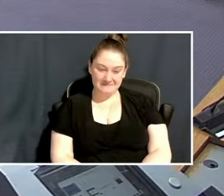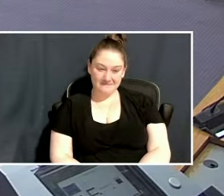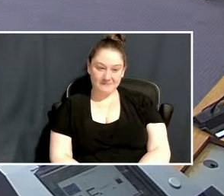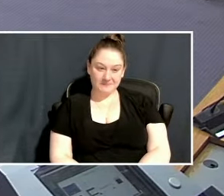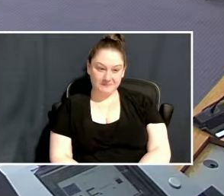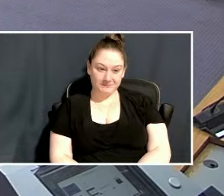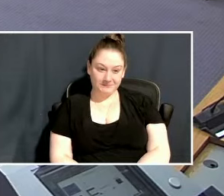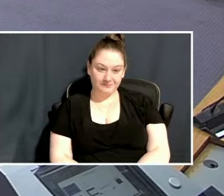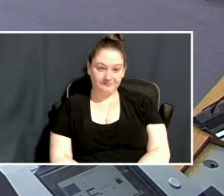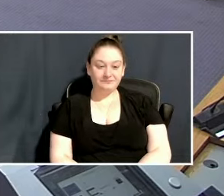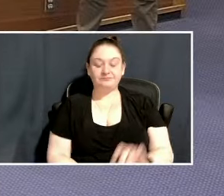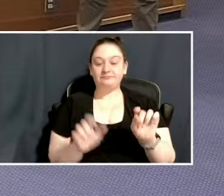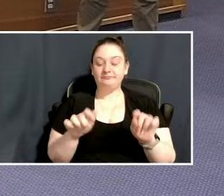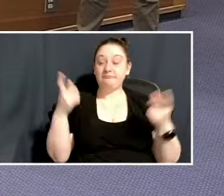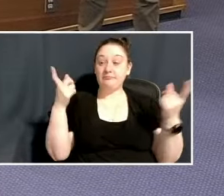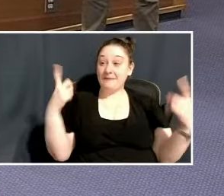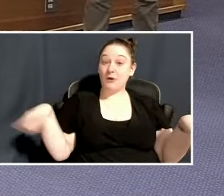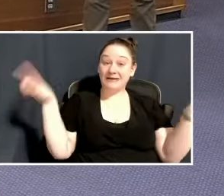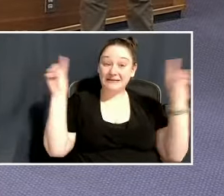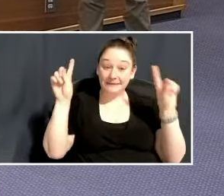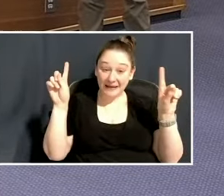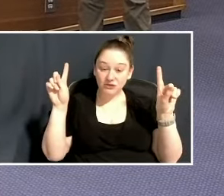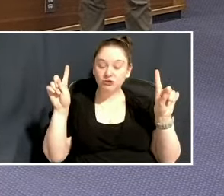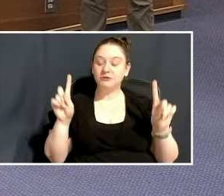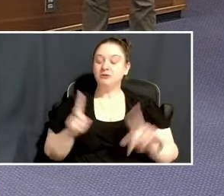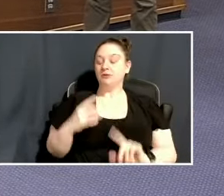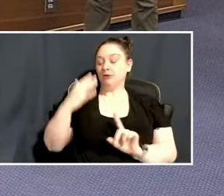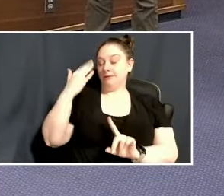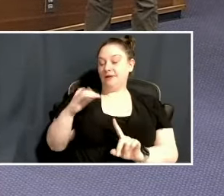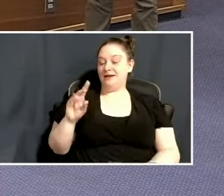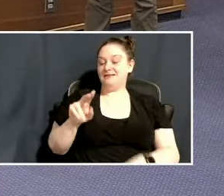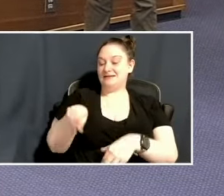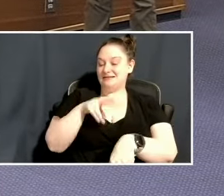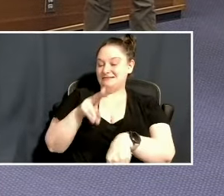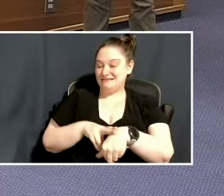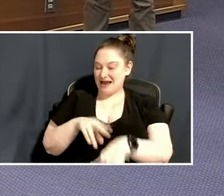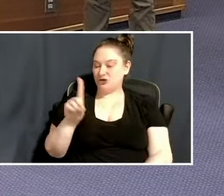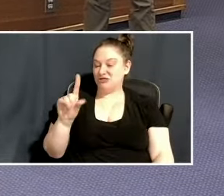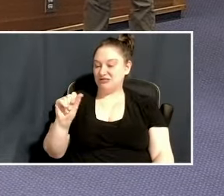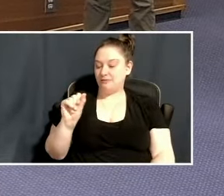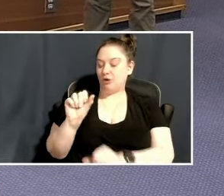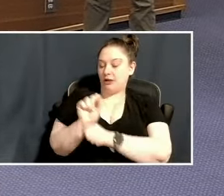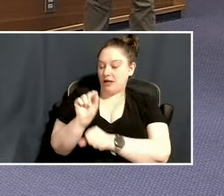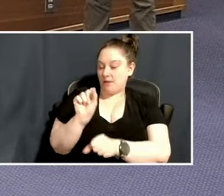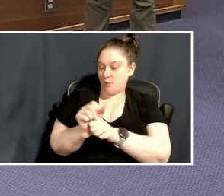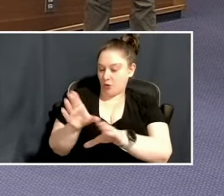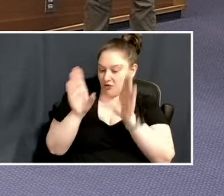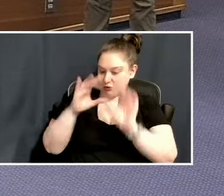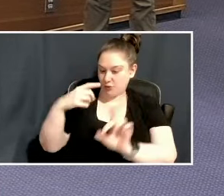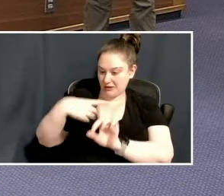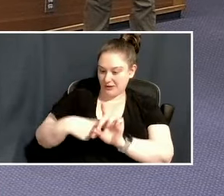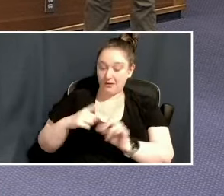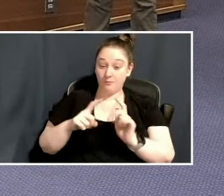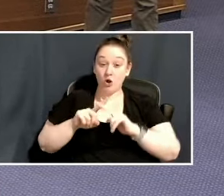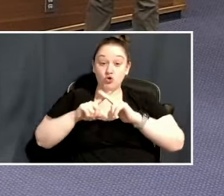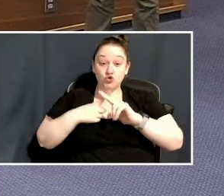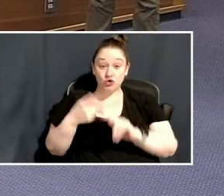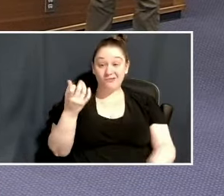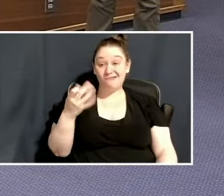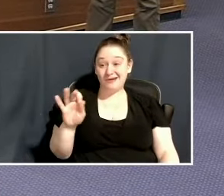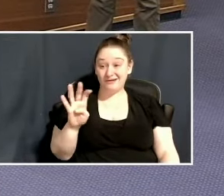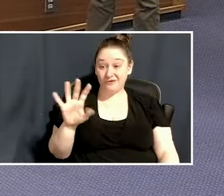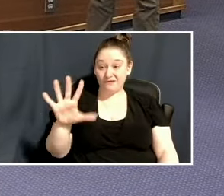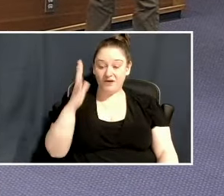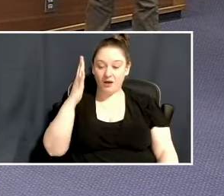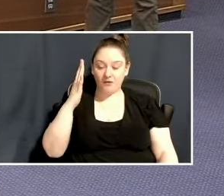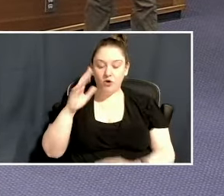you. Okay, this proclamation. Whereas National Disability Employment Awareness Month had its origins in 1945 when Congress declared